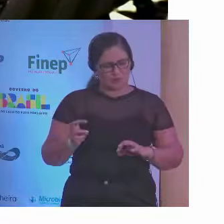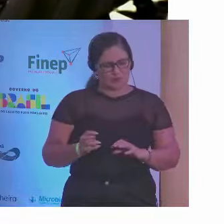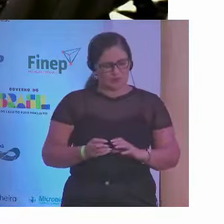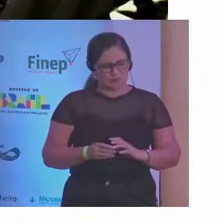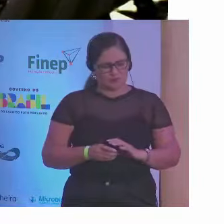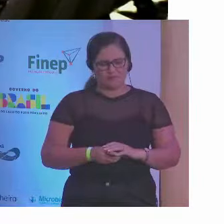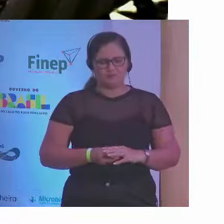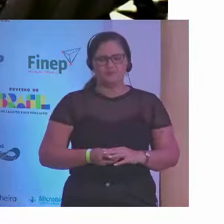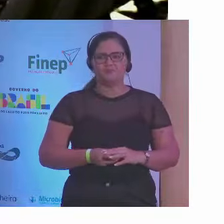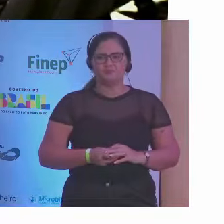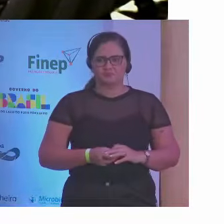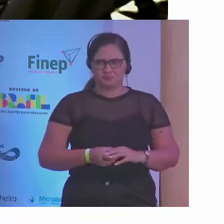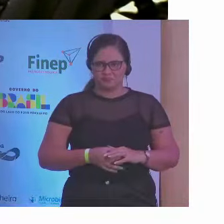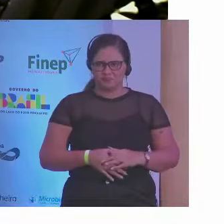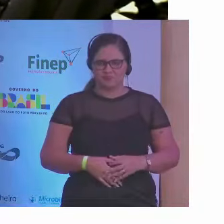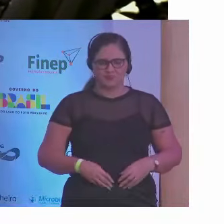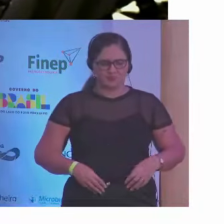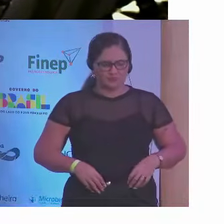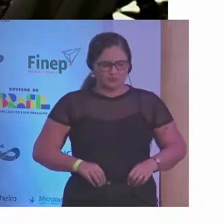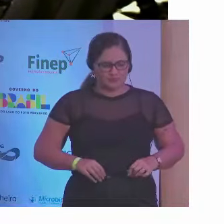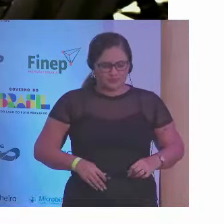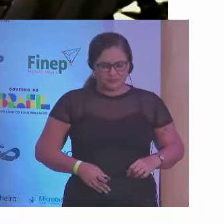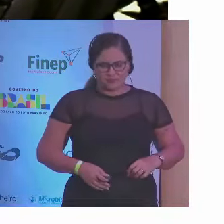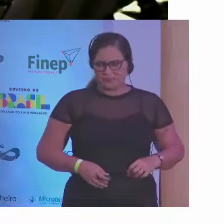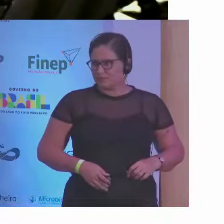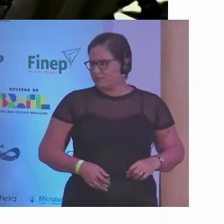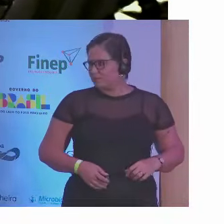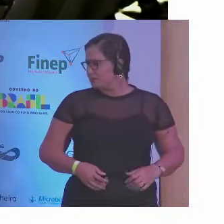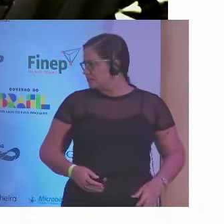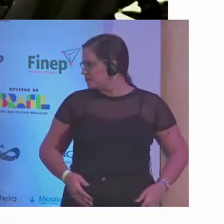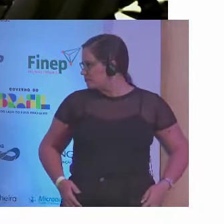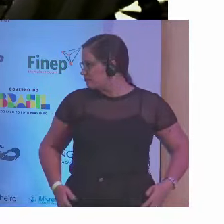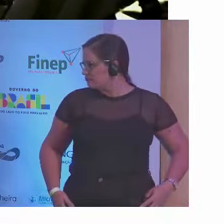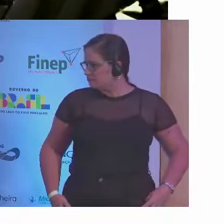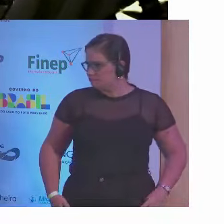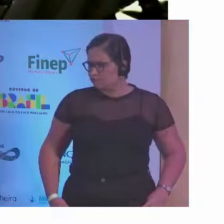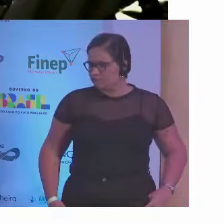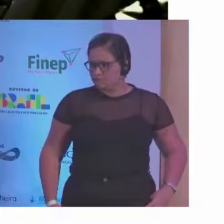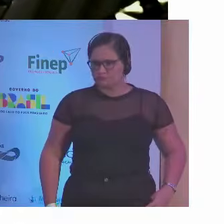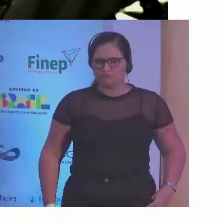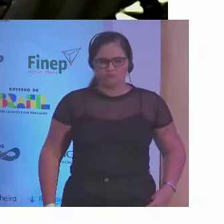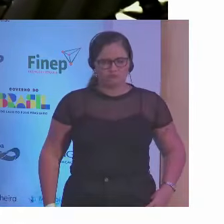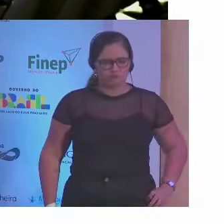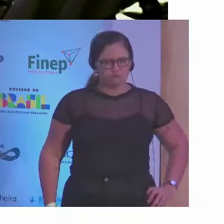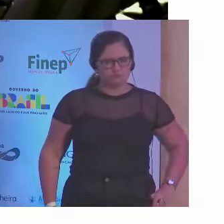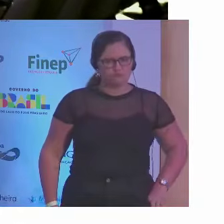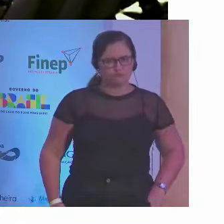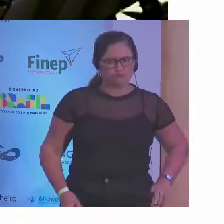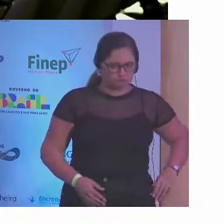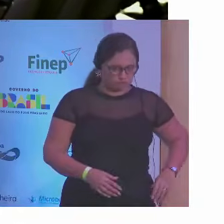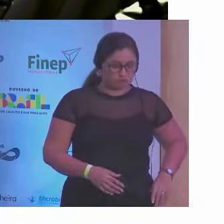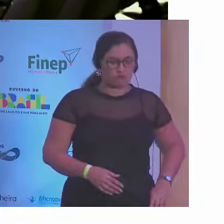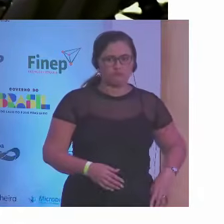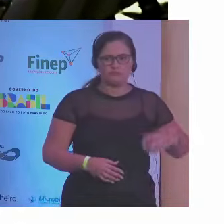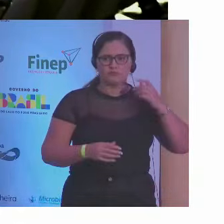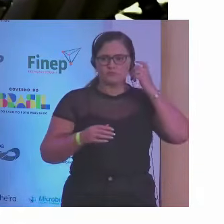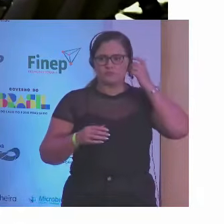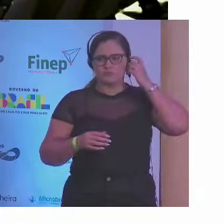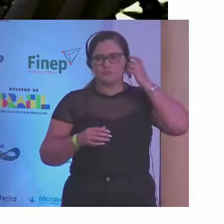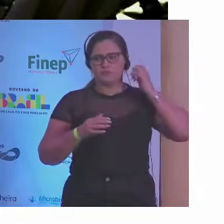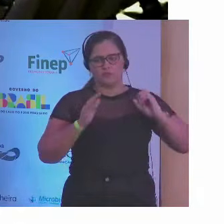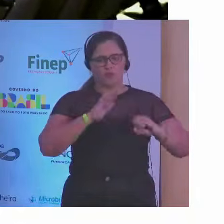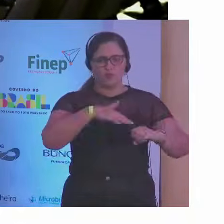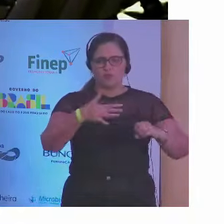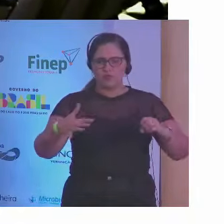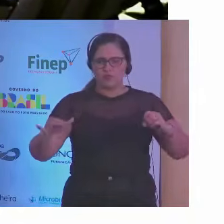The digital twins involve simulations, and then you depend on the input of data for